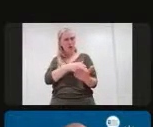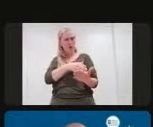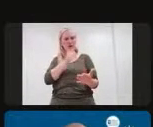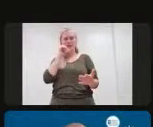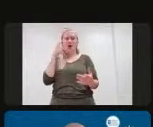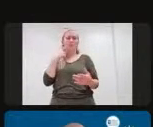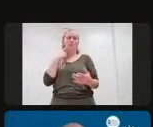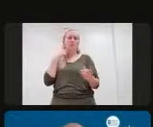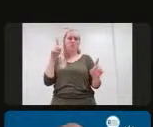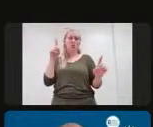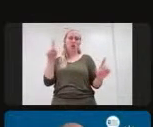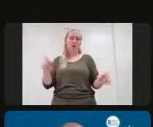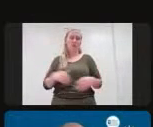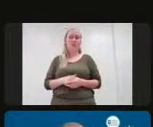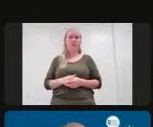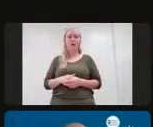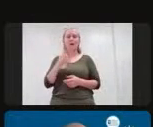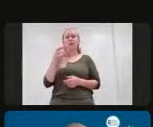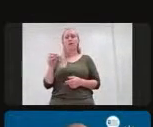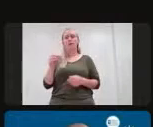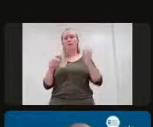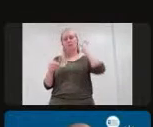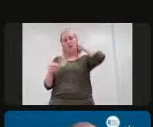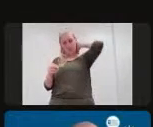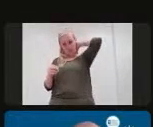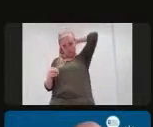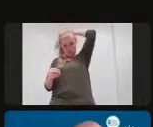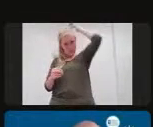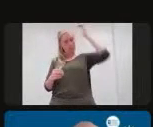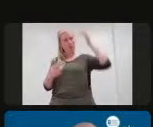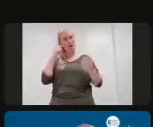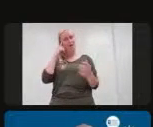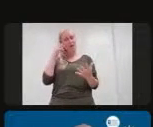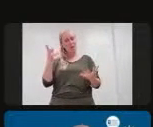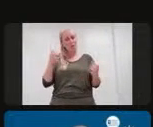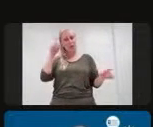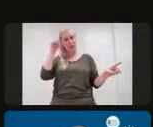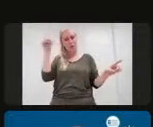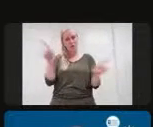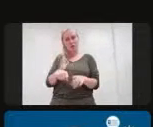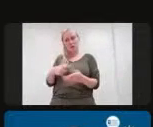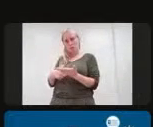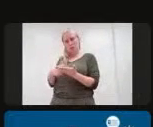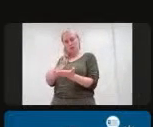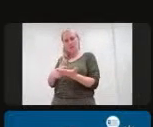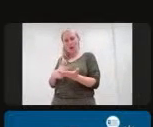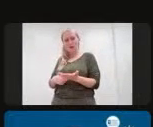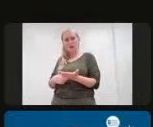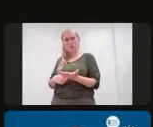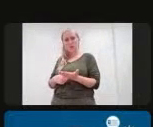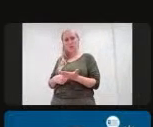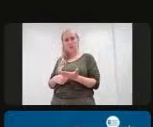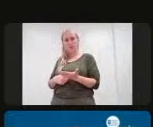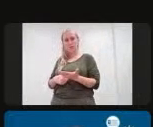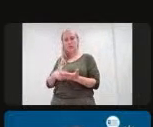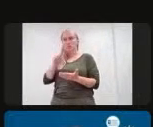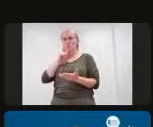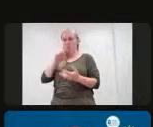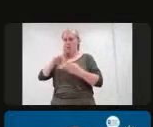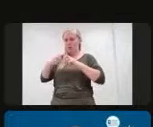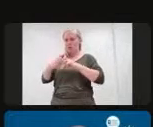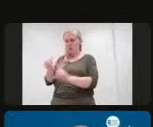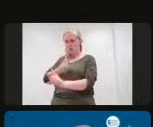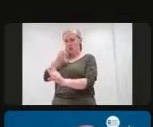productive. And I think we want to agree to talk about the real issues impacting